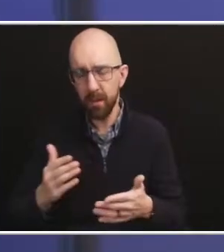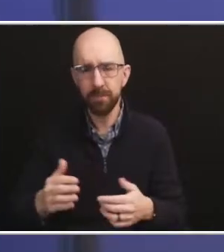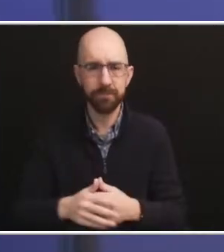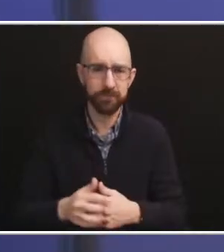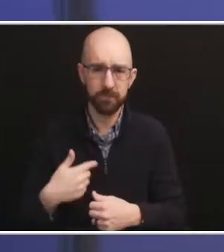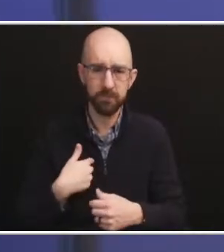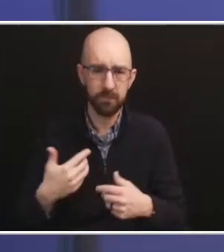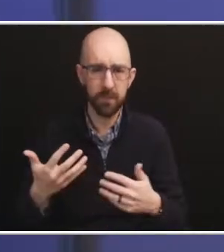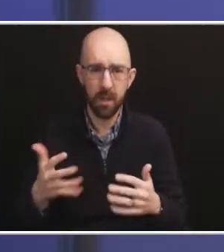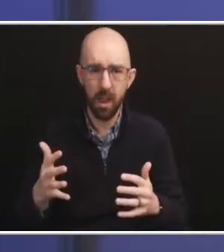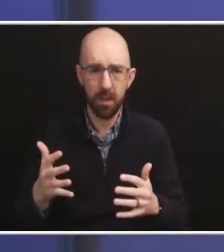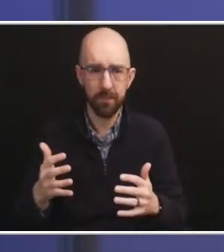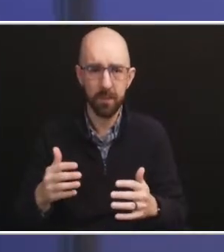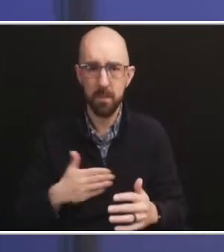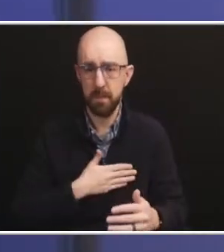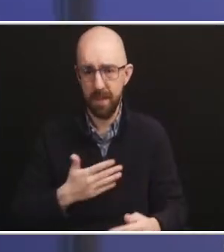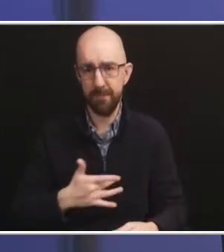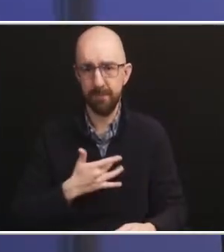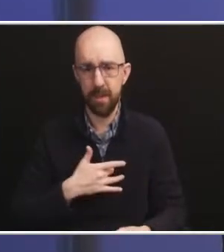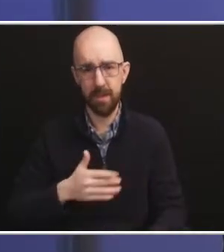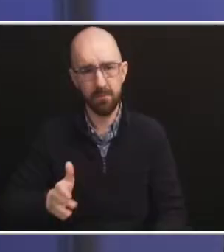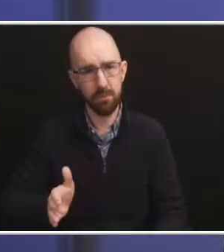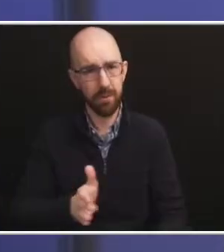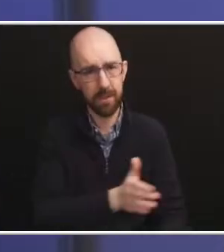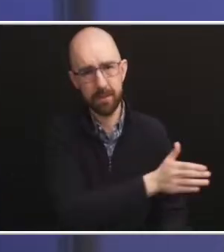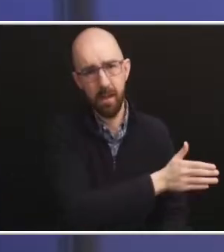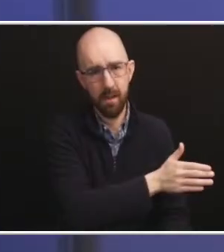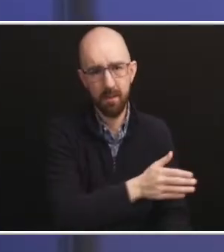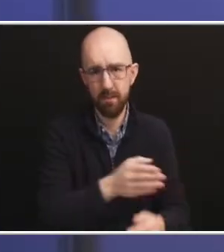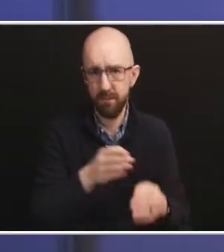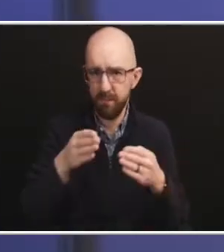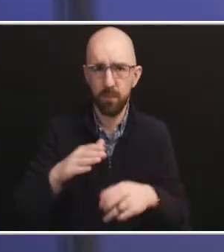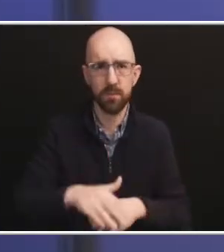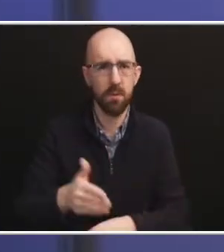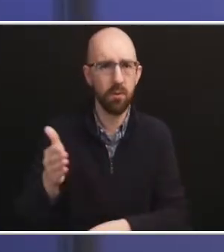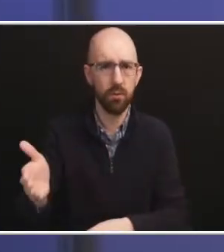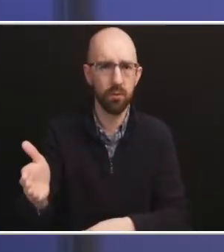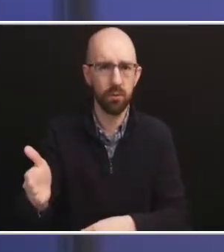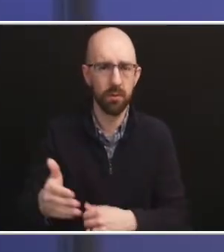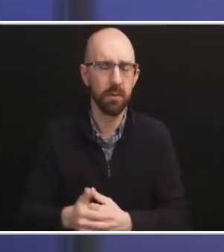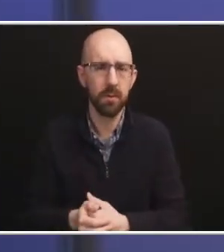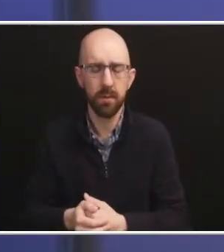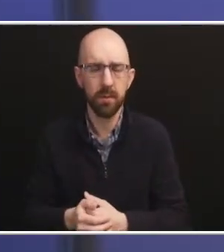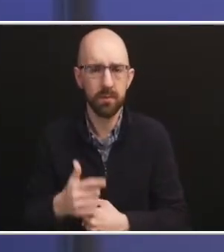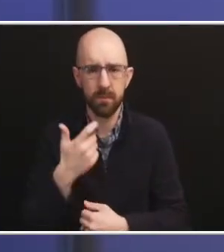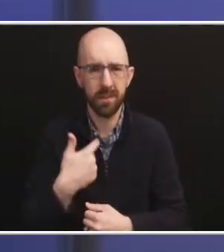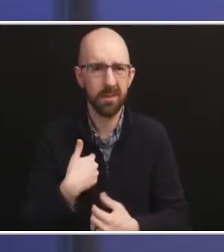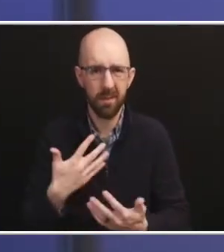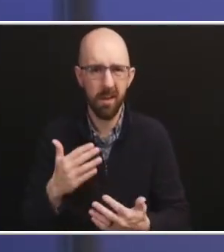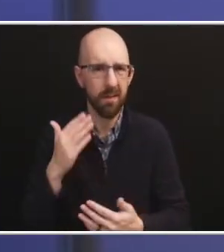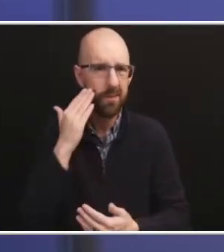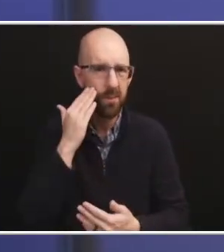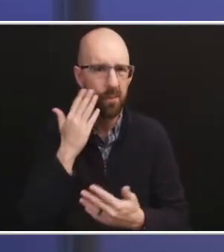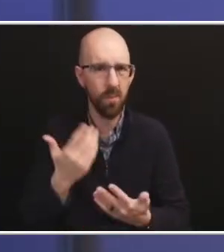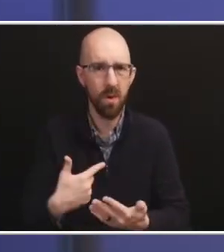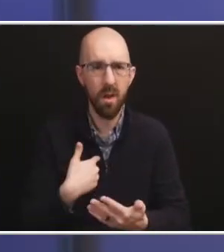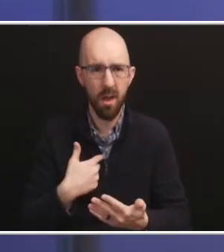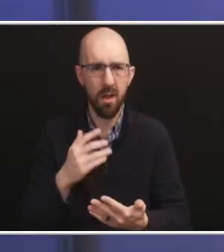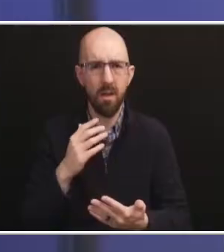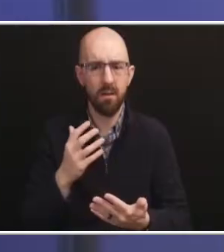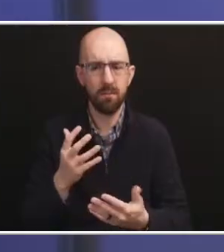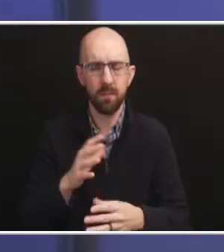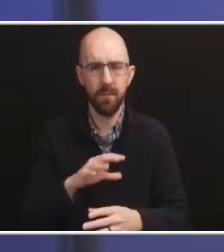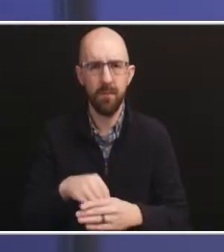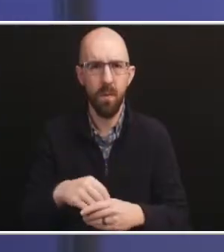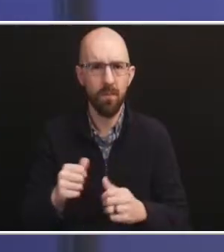my feelings aside, and I was more focused on her because I kind of knew what I was getting involved with, but we